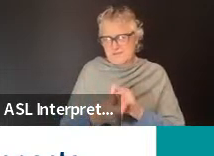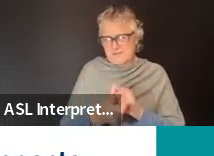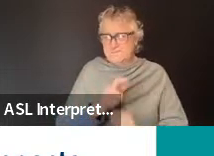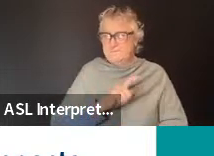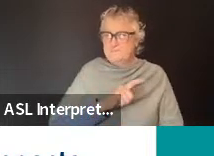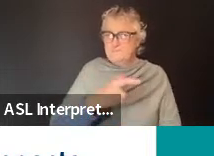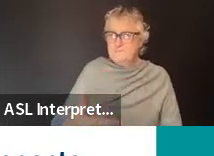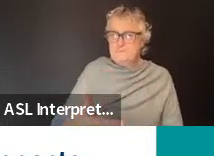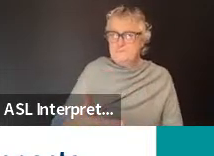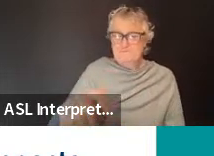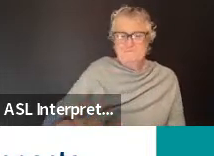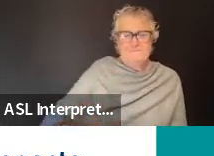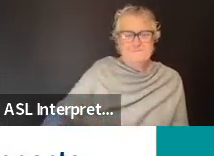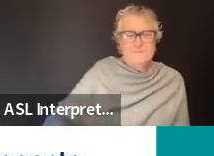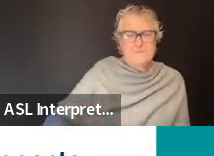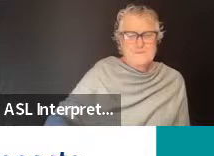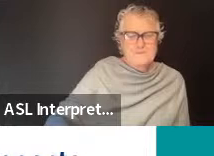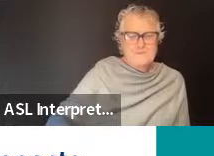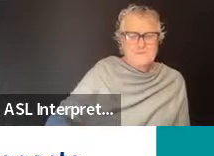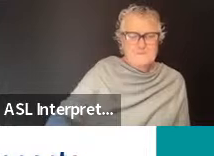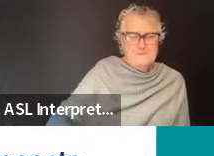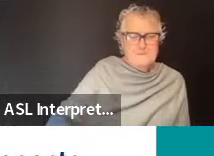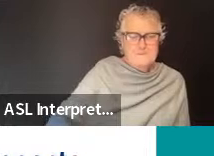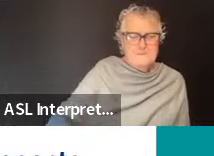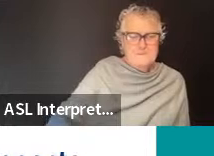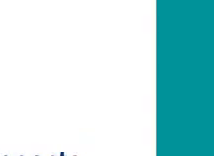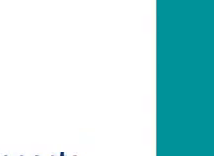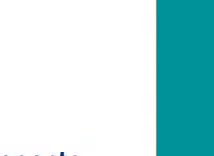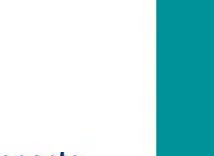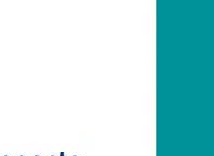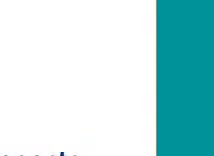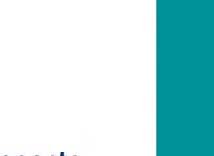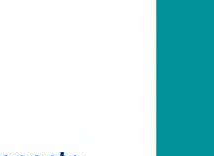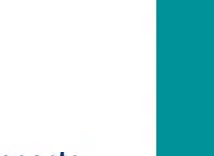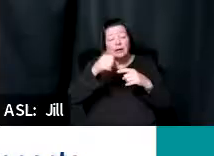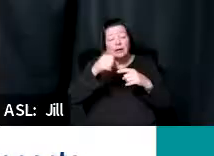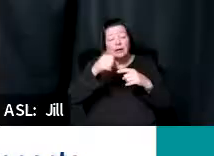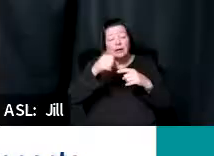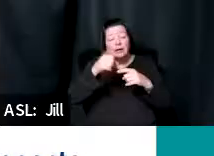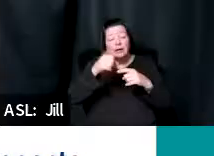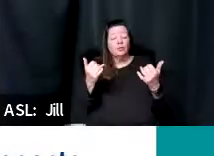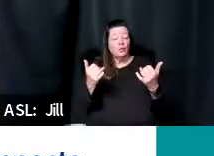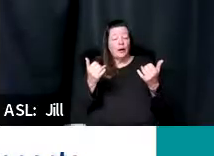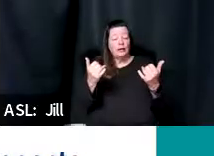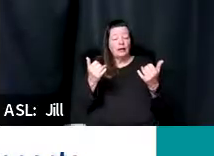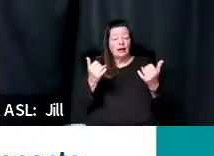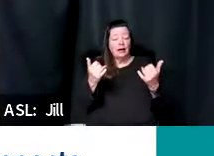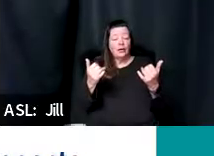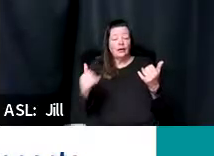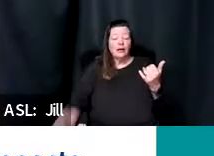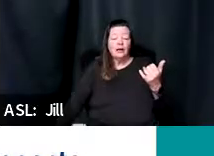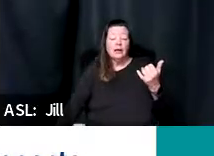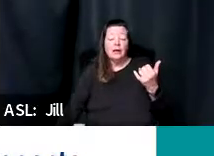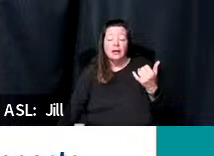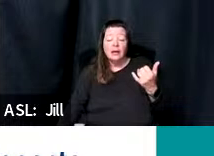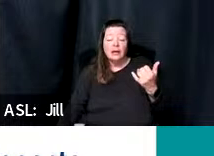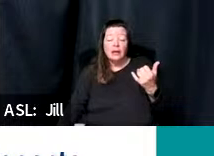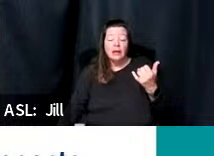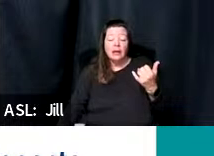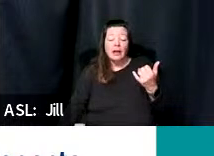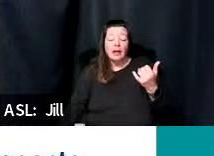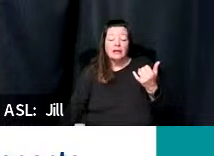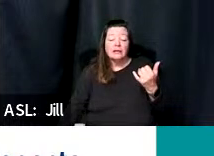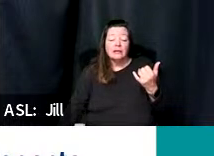The program, as we've talked in other venues, is right now tentatively comprised of 28